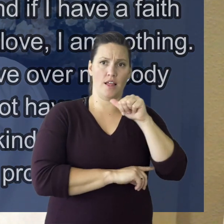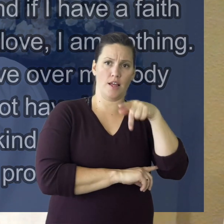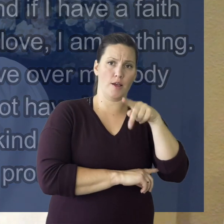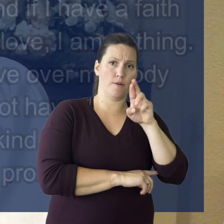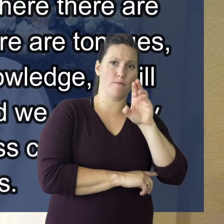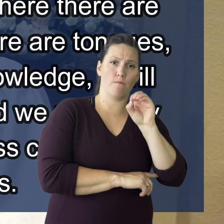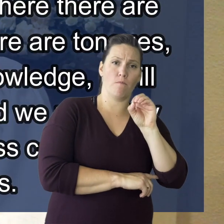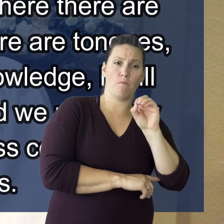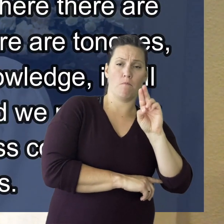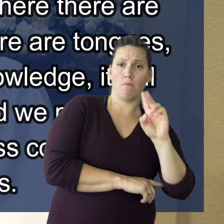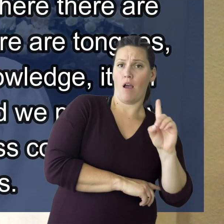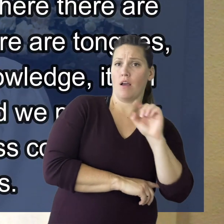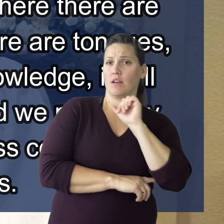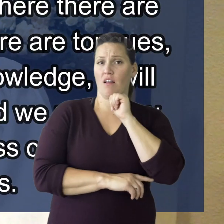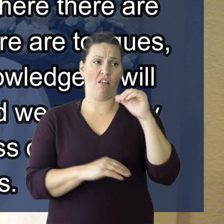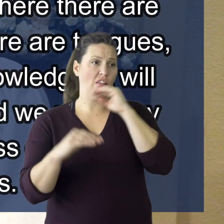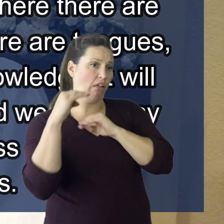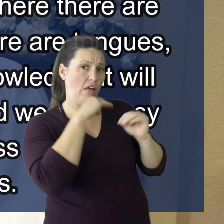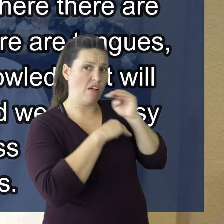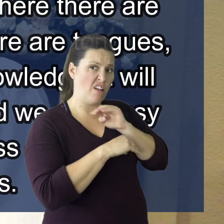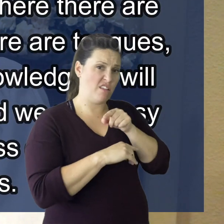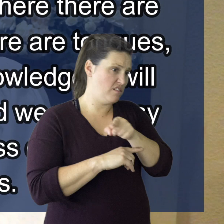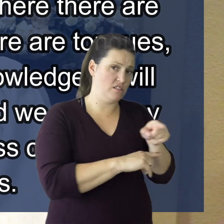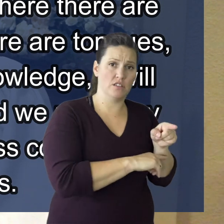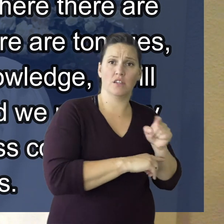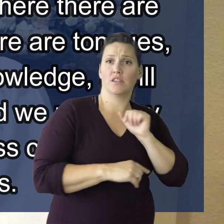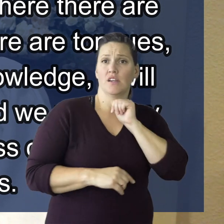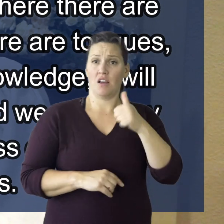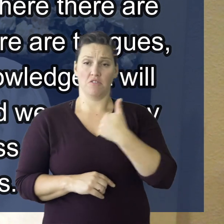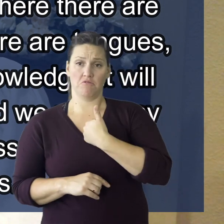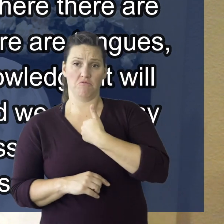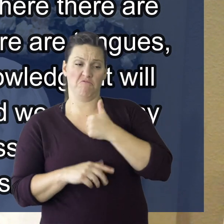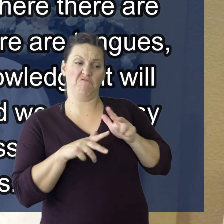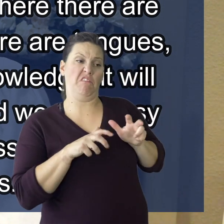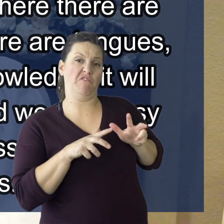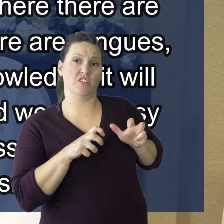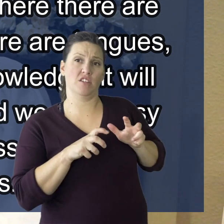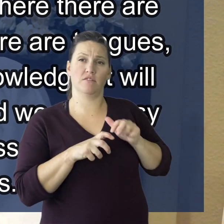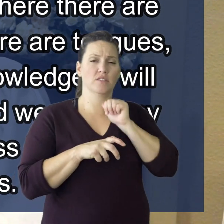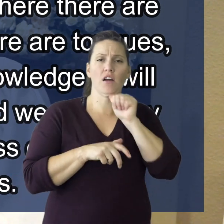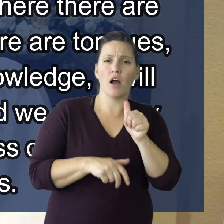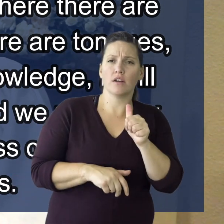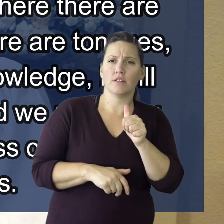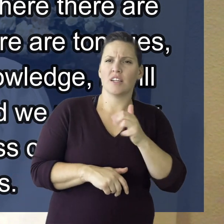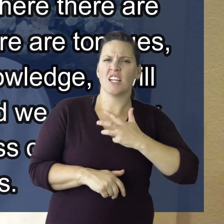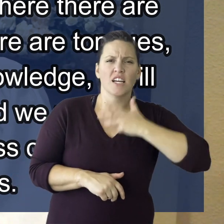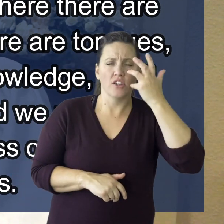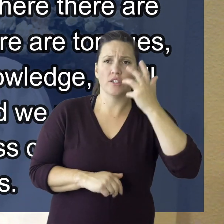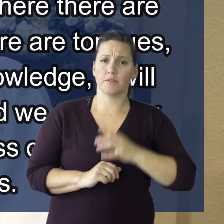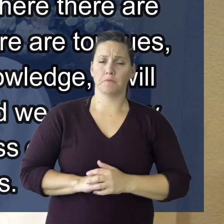not proud. It does not dishonor others. It is not self-seeking. It is not easily